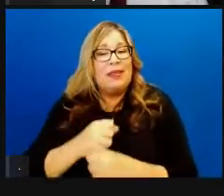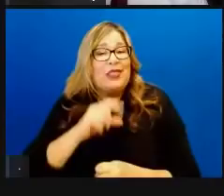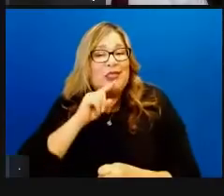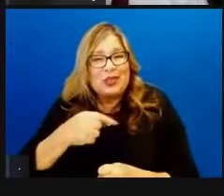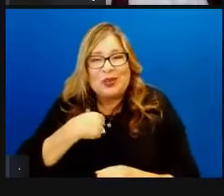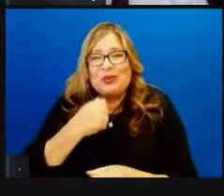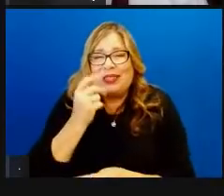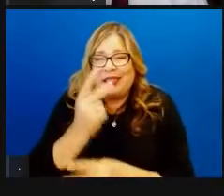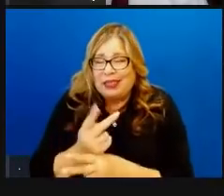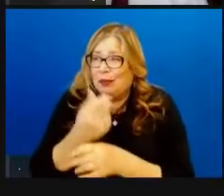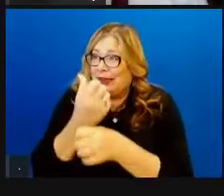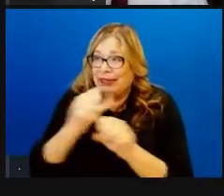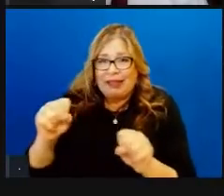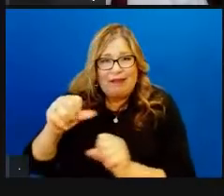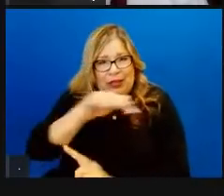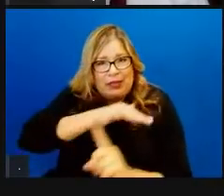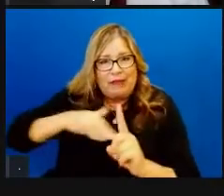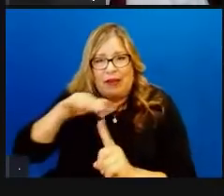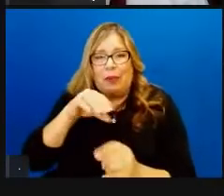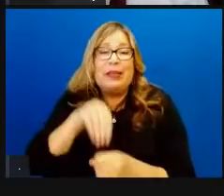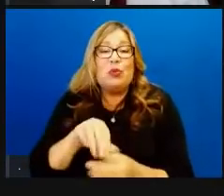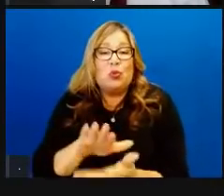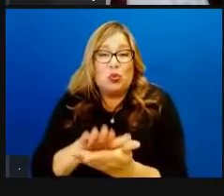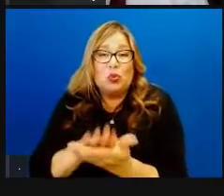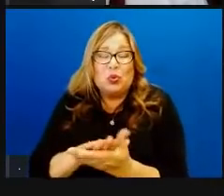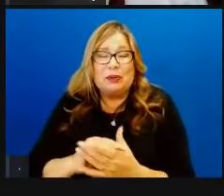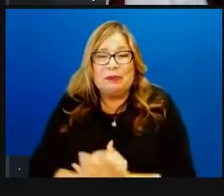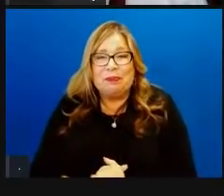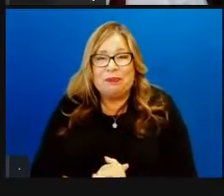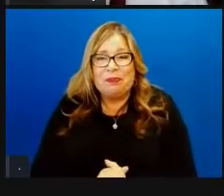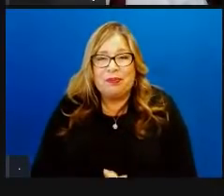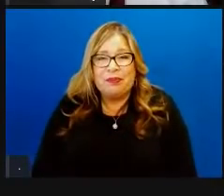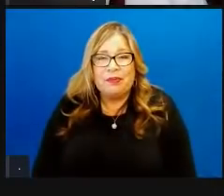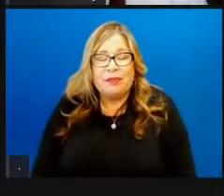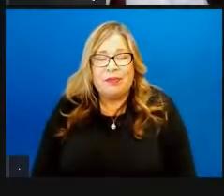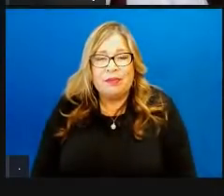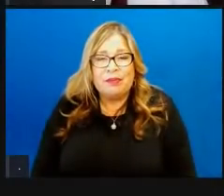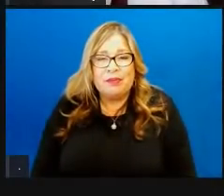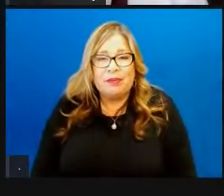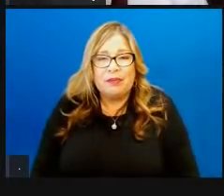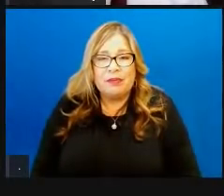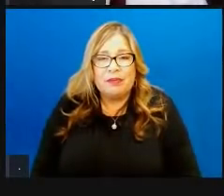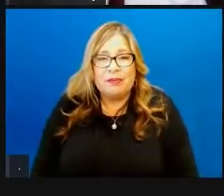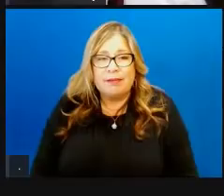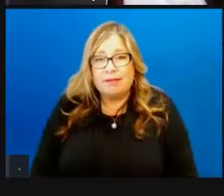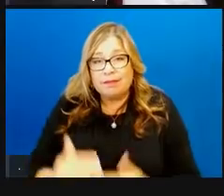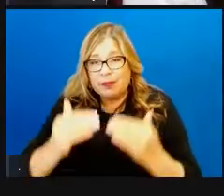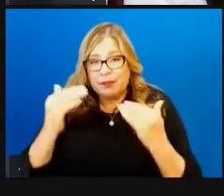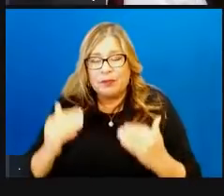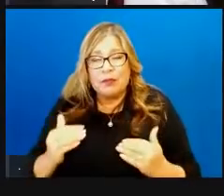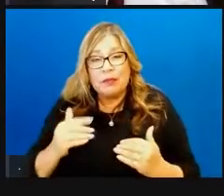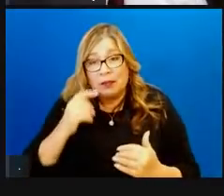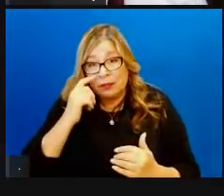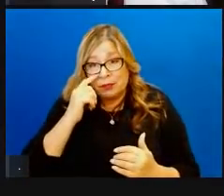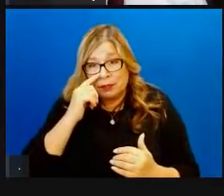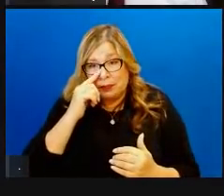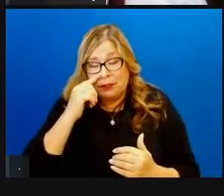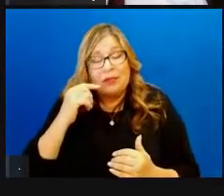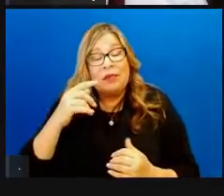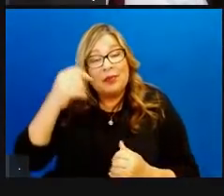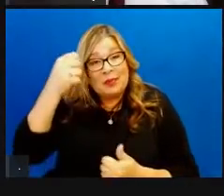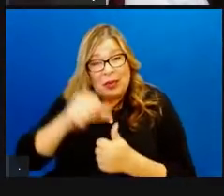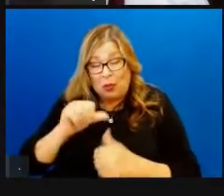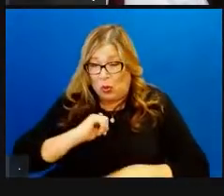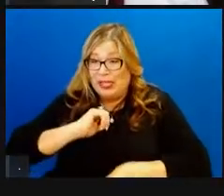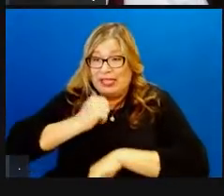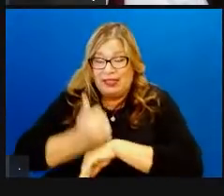to create this environment in schools. And that masking requirements were never put in place to be there